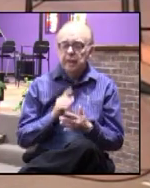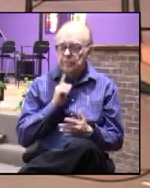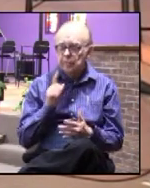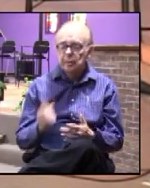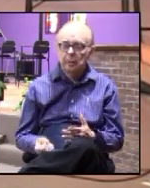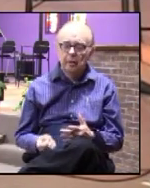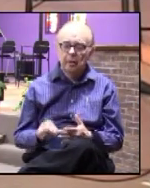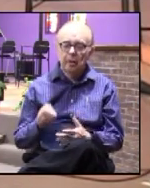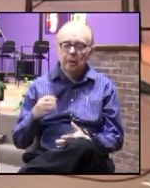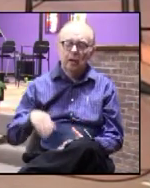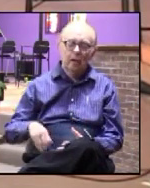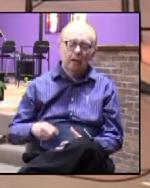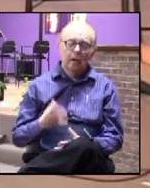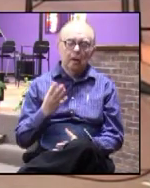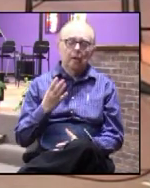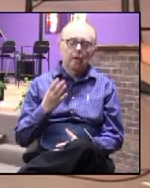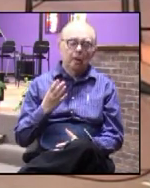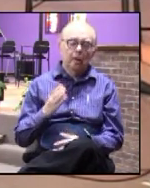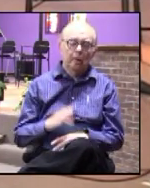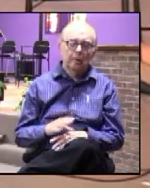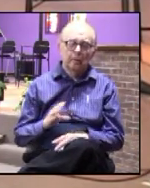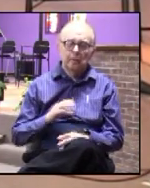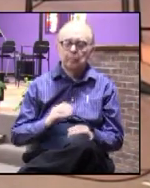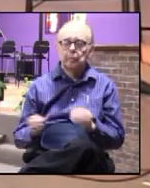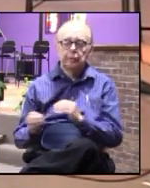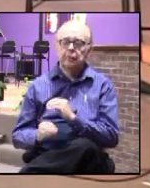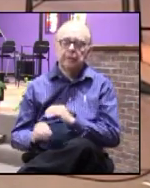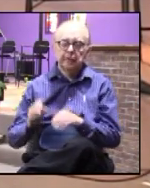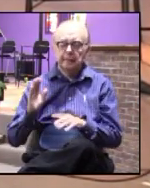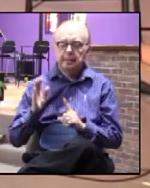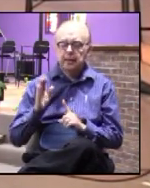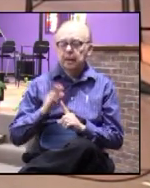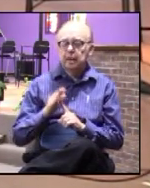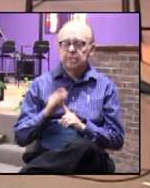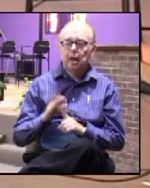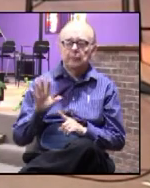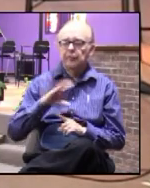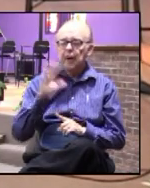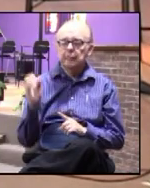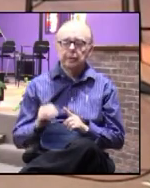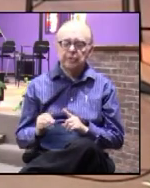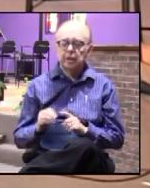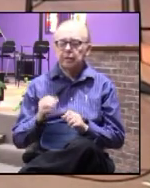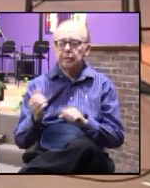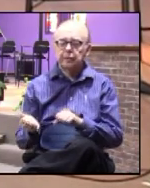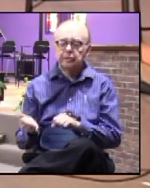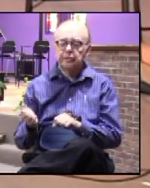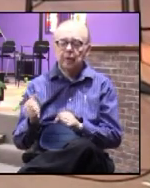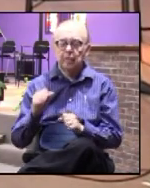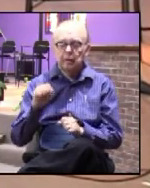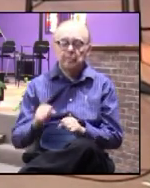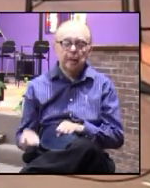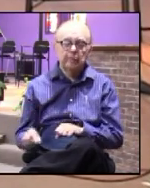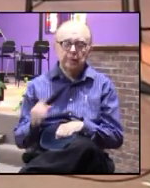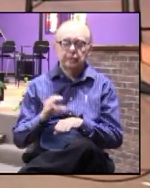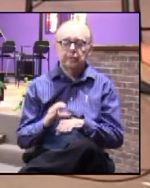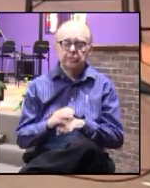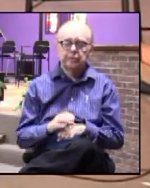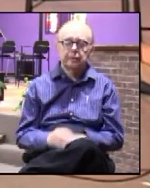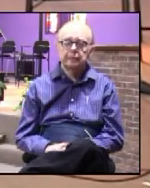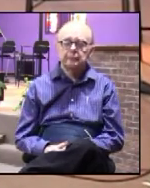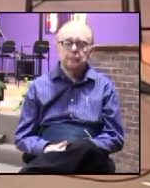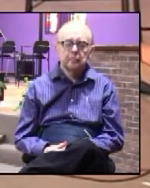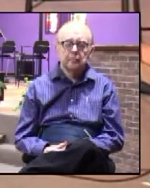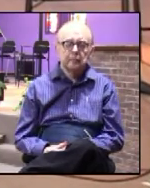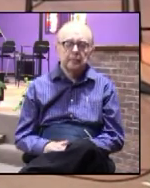That puts you actually in the top 5% of Southern Baptist churches, and actually a lot of churches in America.